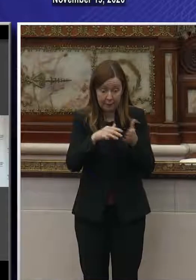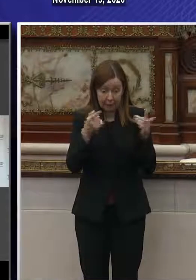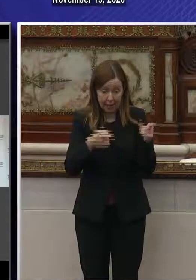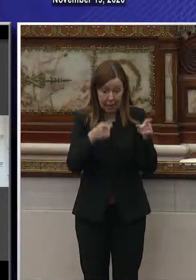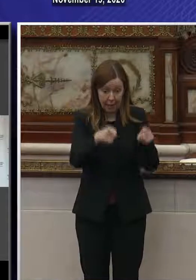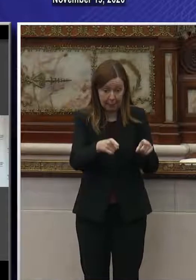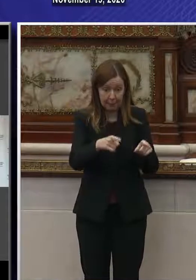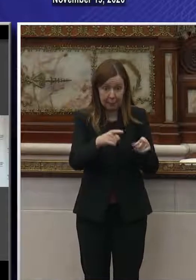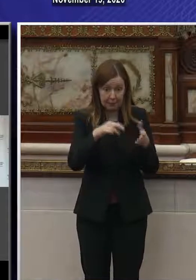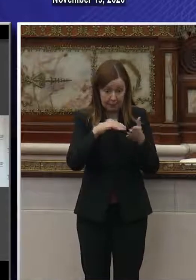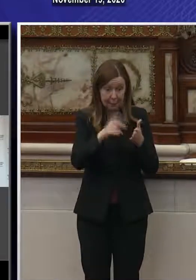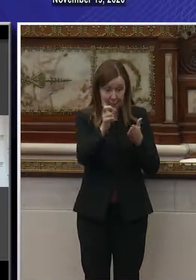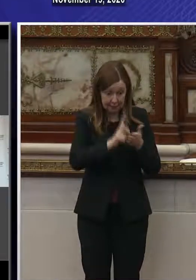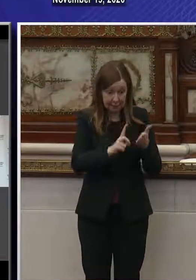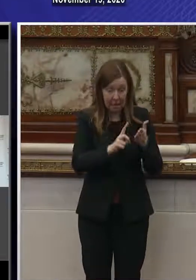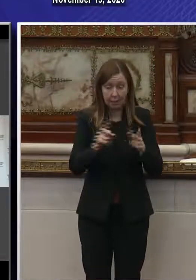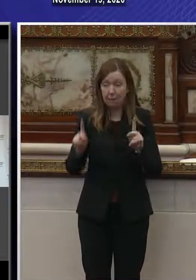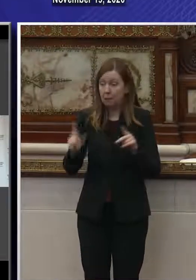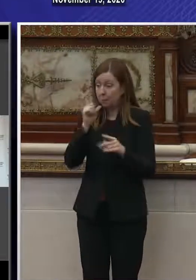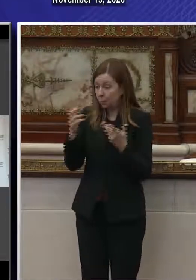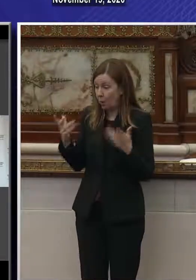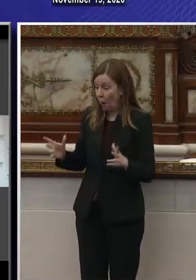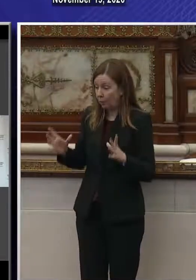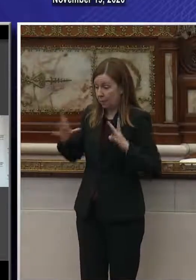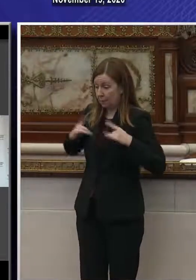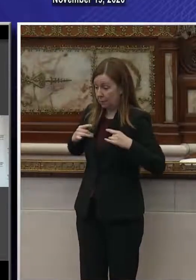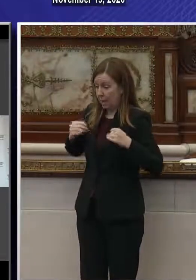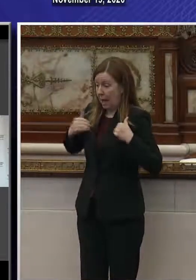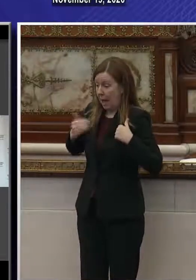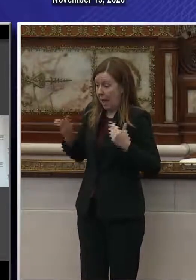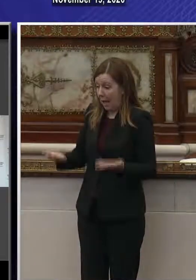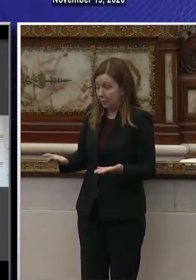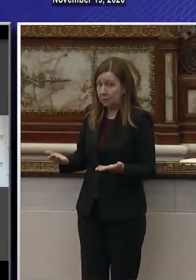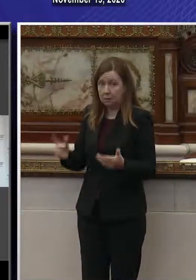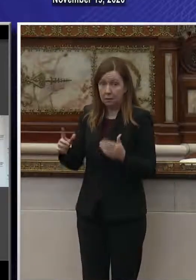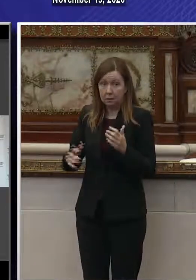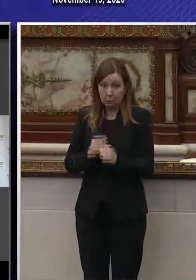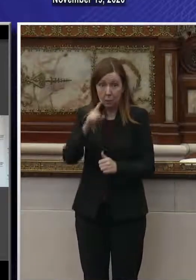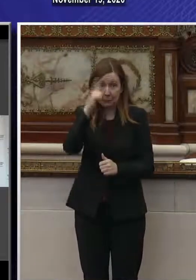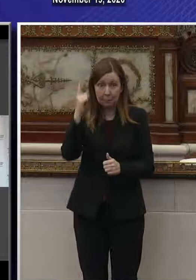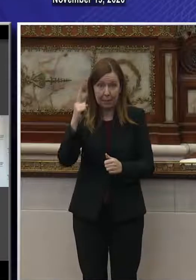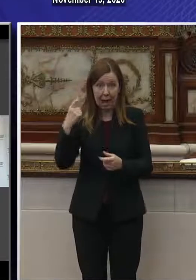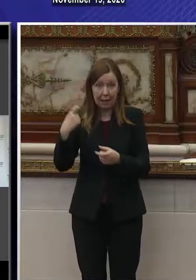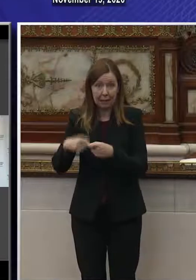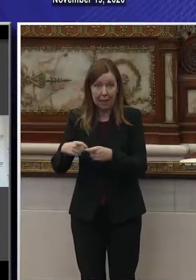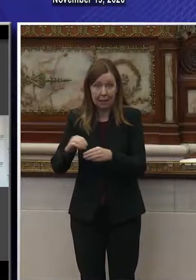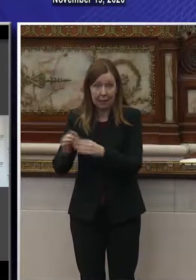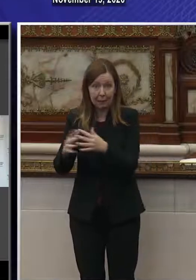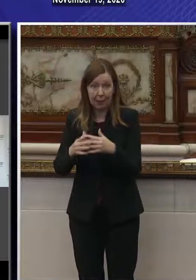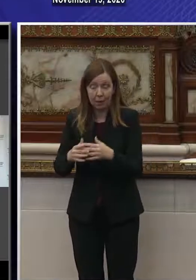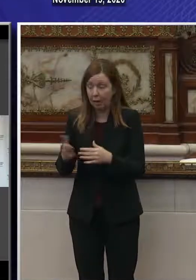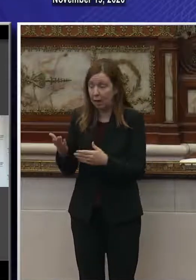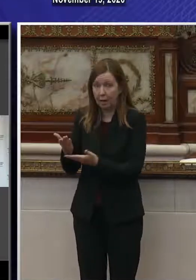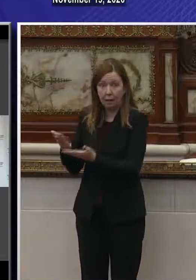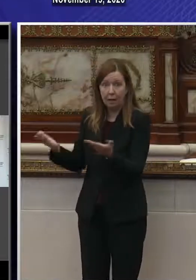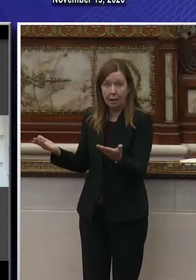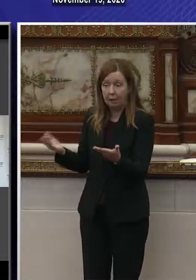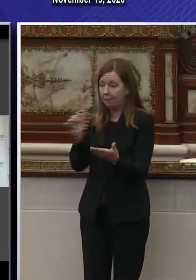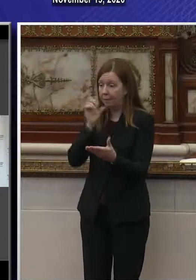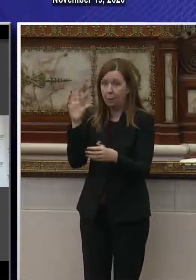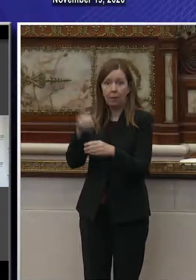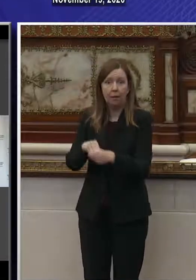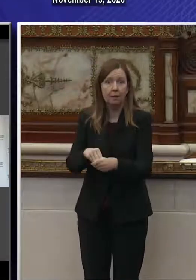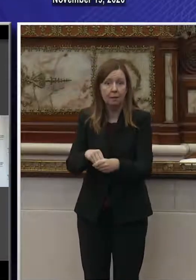being designed, folks who were already infected, which were primarily Black and Latinx in America, were not at